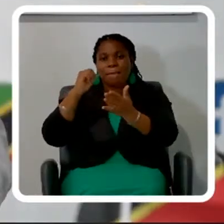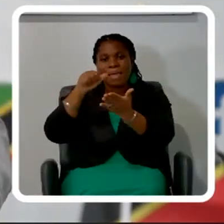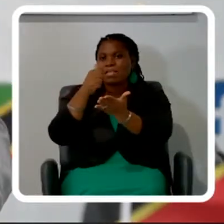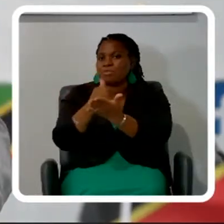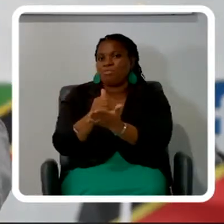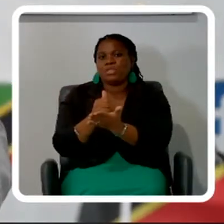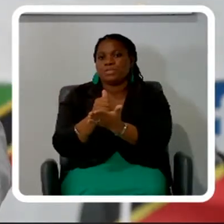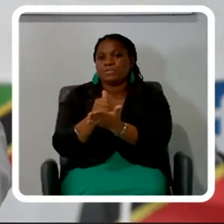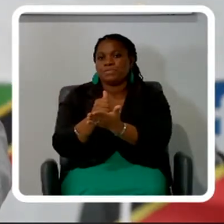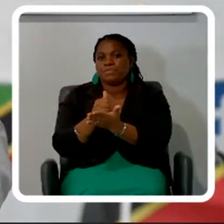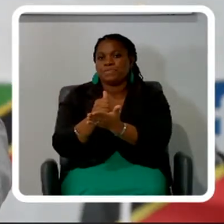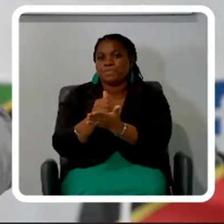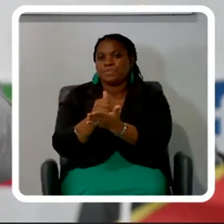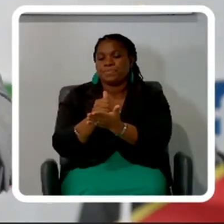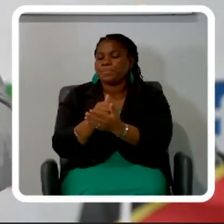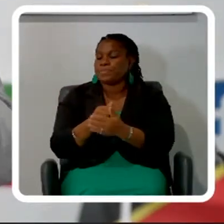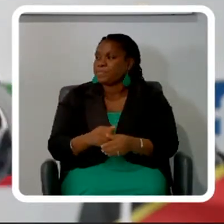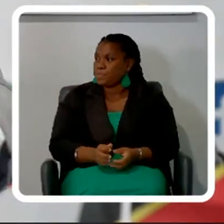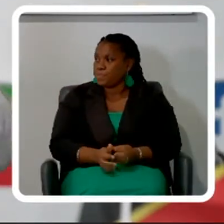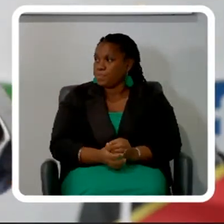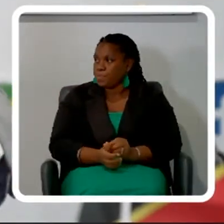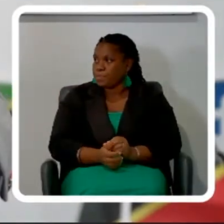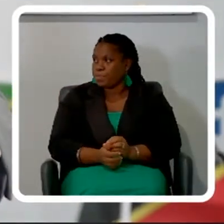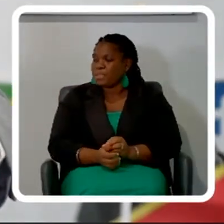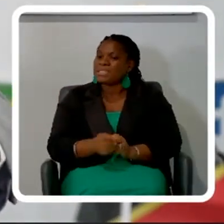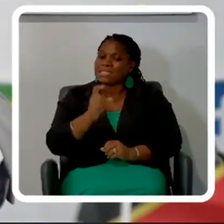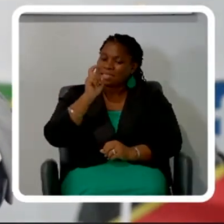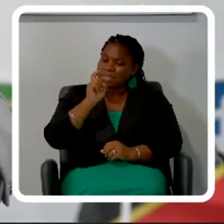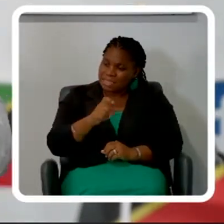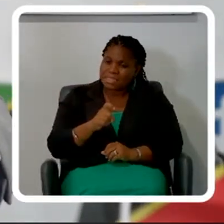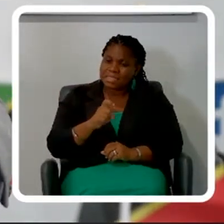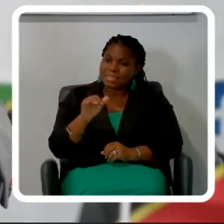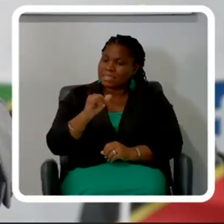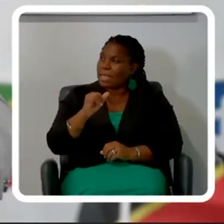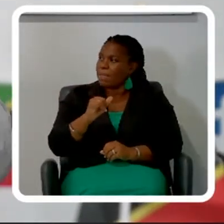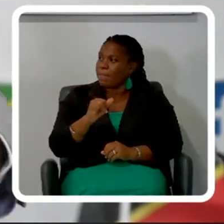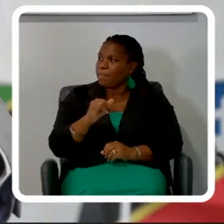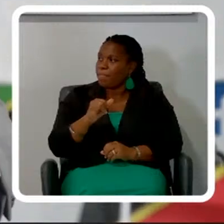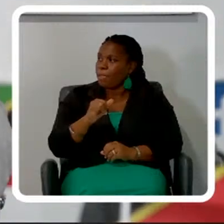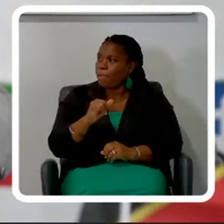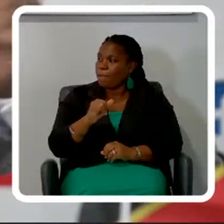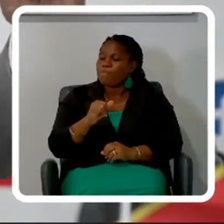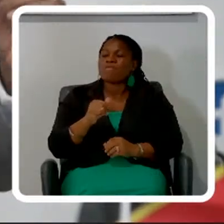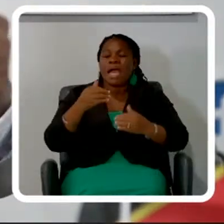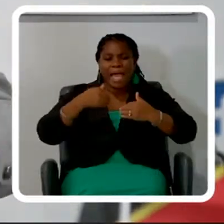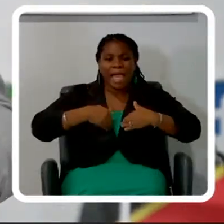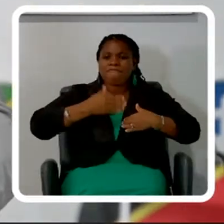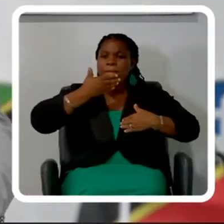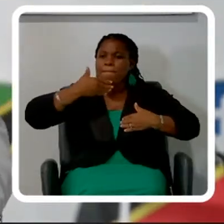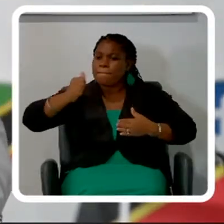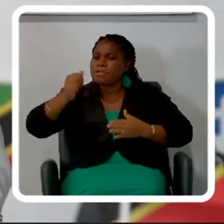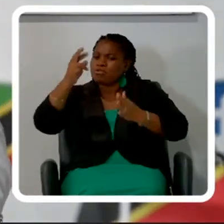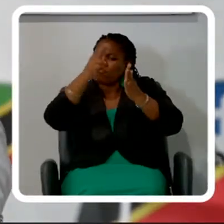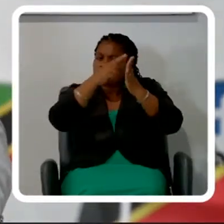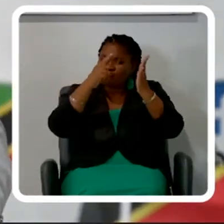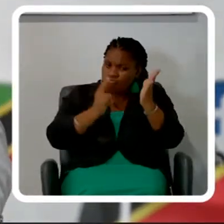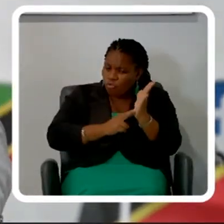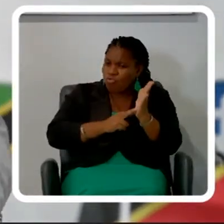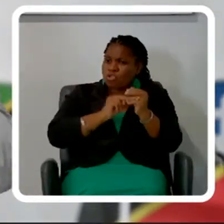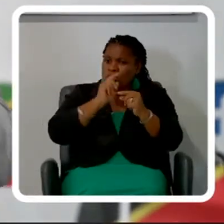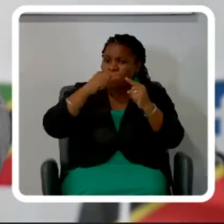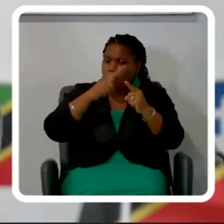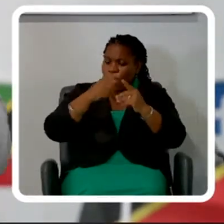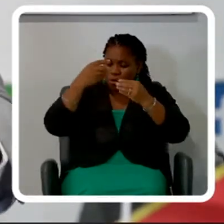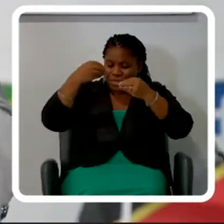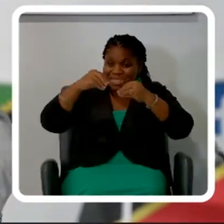as an industry. We were also able to advocate for regional regulation. Never happened before.